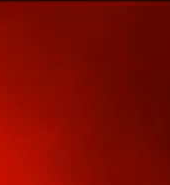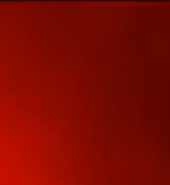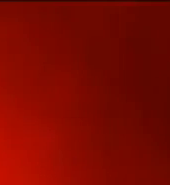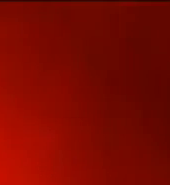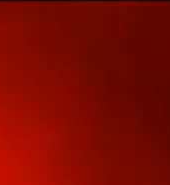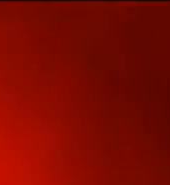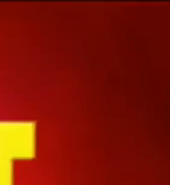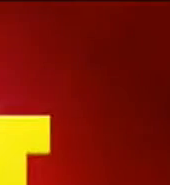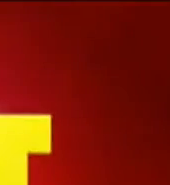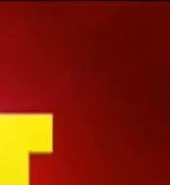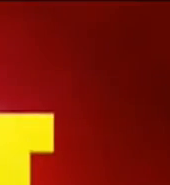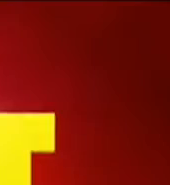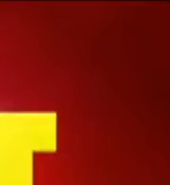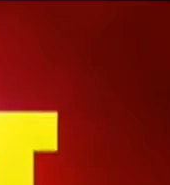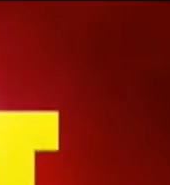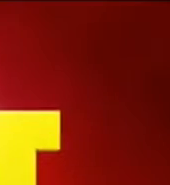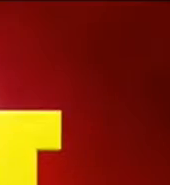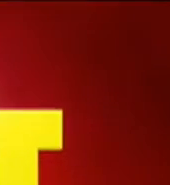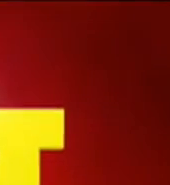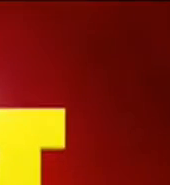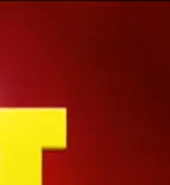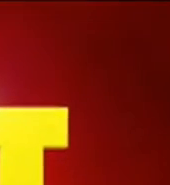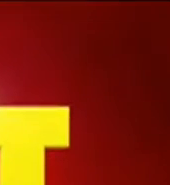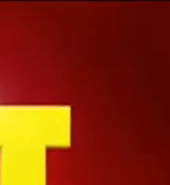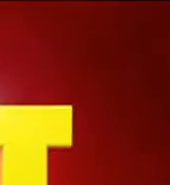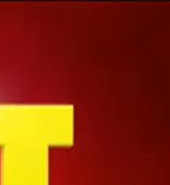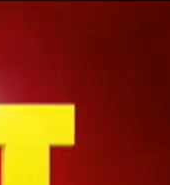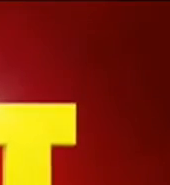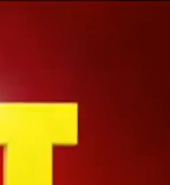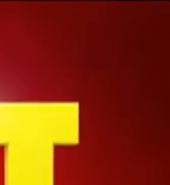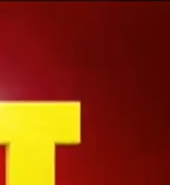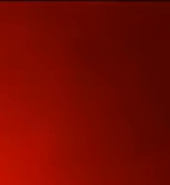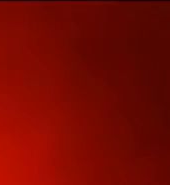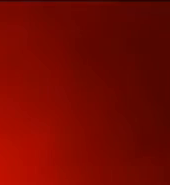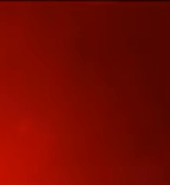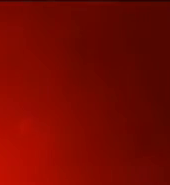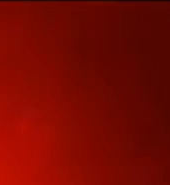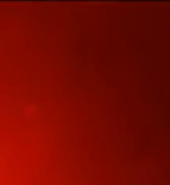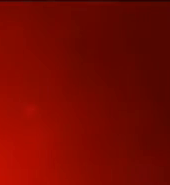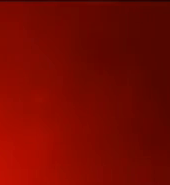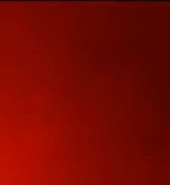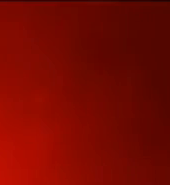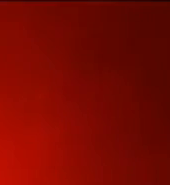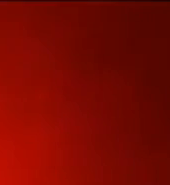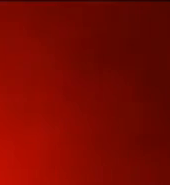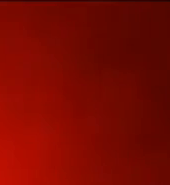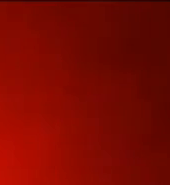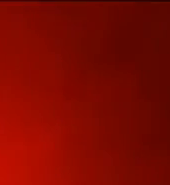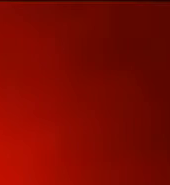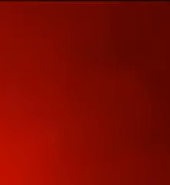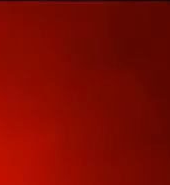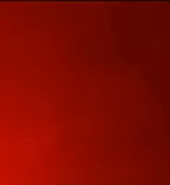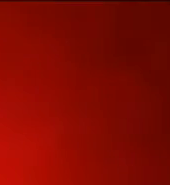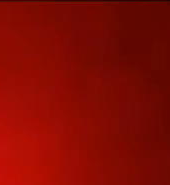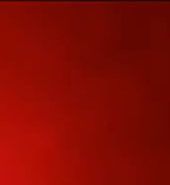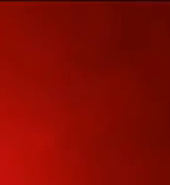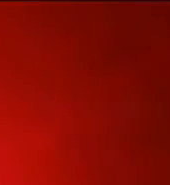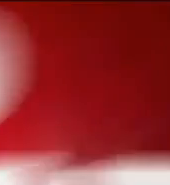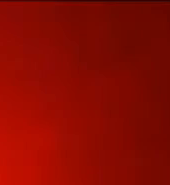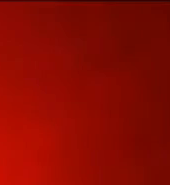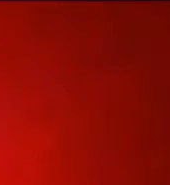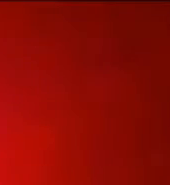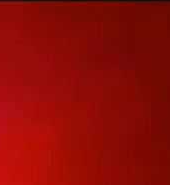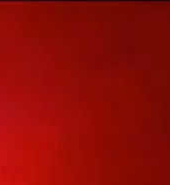ShopRite's biggest savings promotion is back, and it's bigger than ever. Big Red Weekend. This weekend only, get